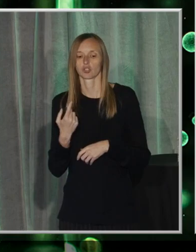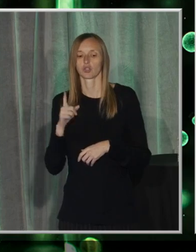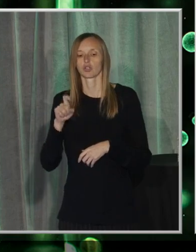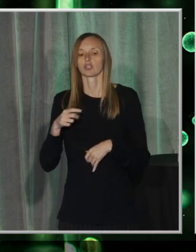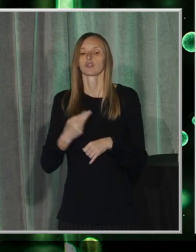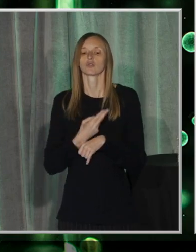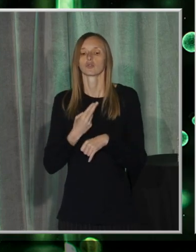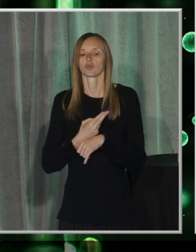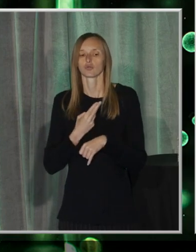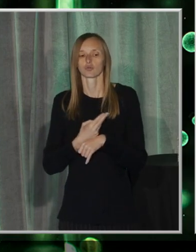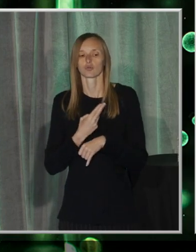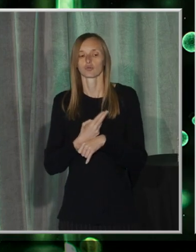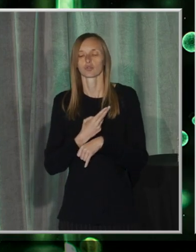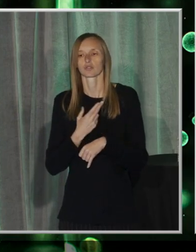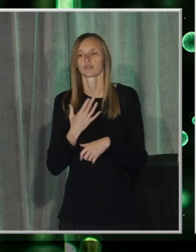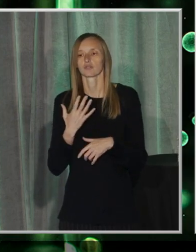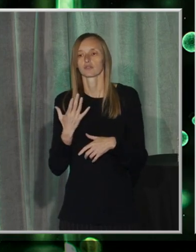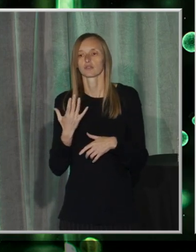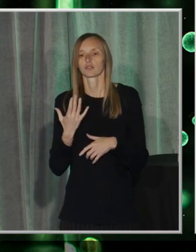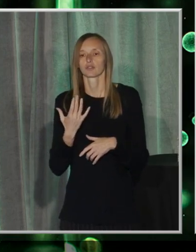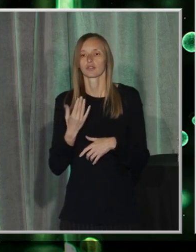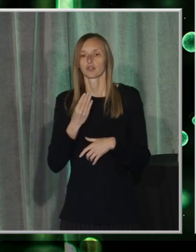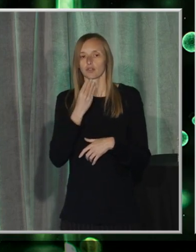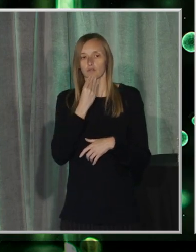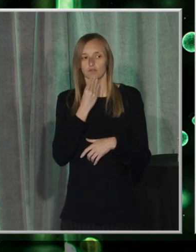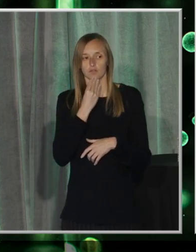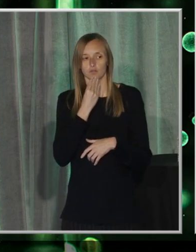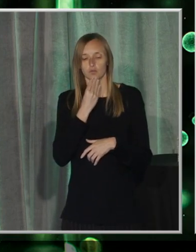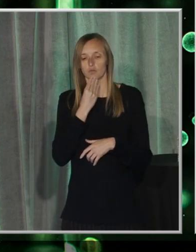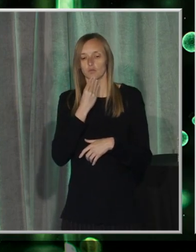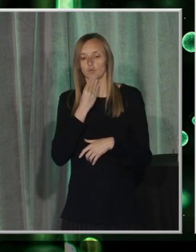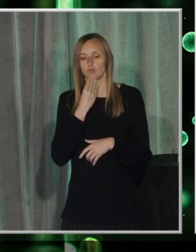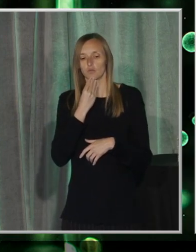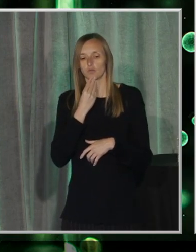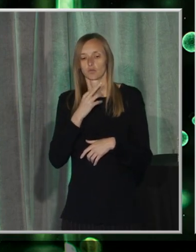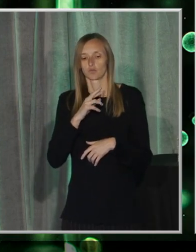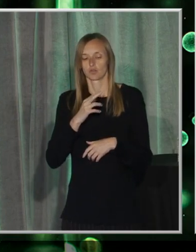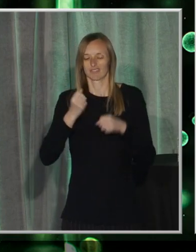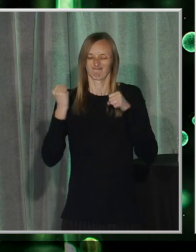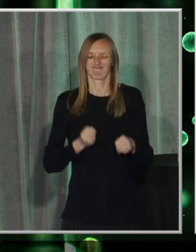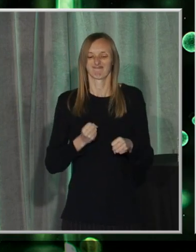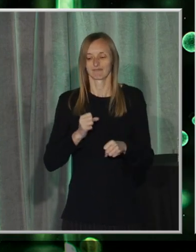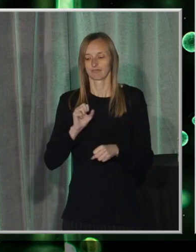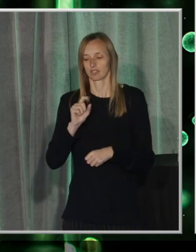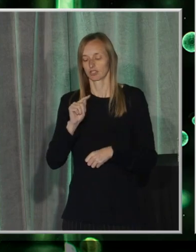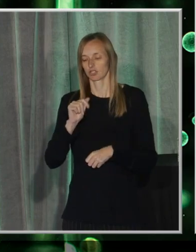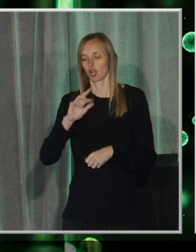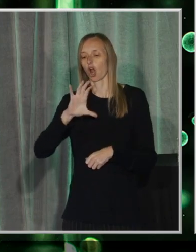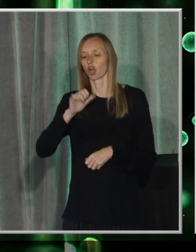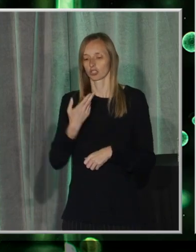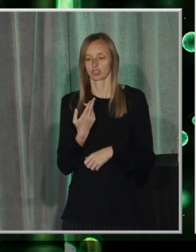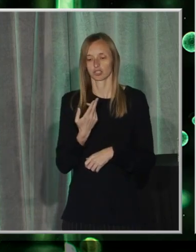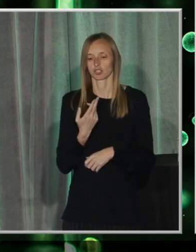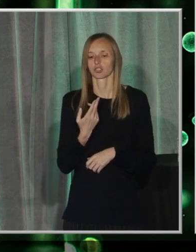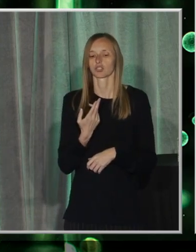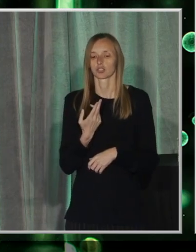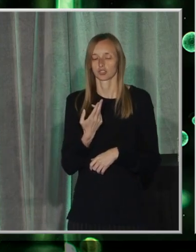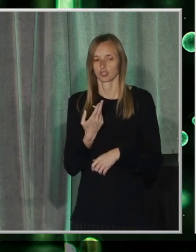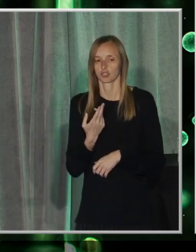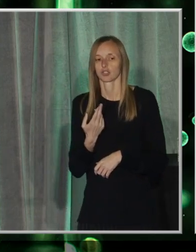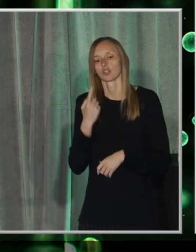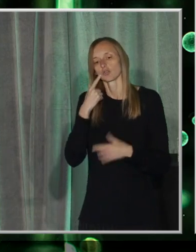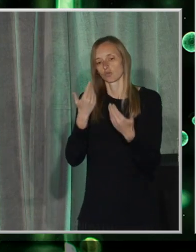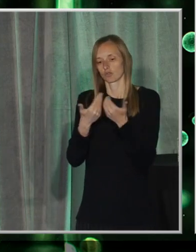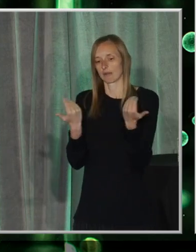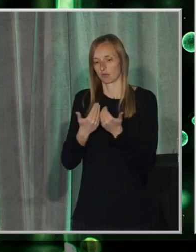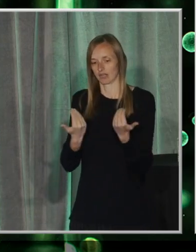the, I would say, the food waste that are rich in starch. So for when it comes to the